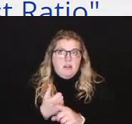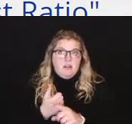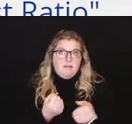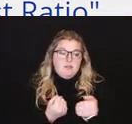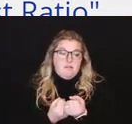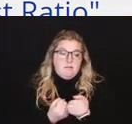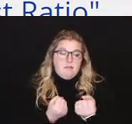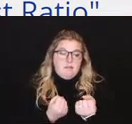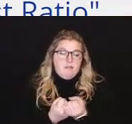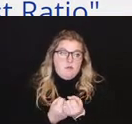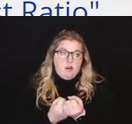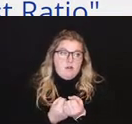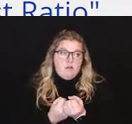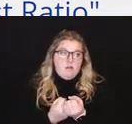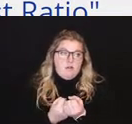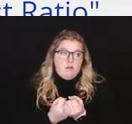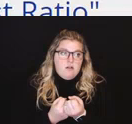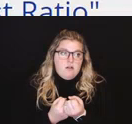this